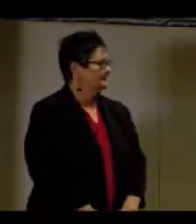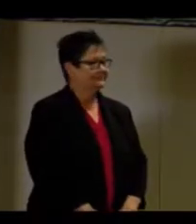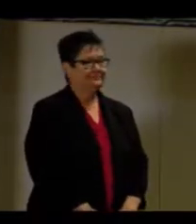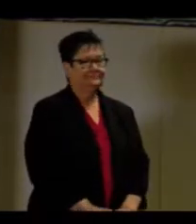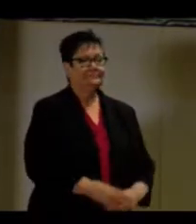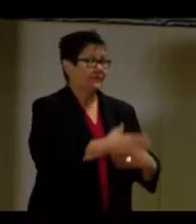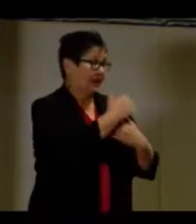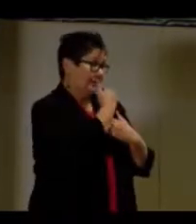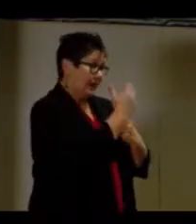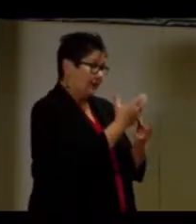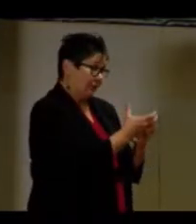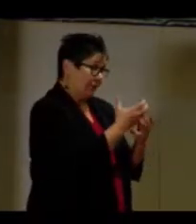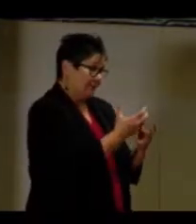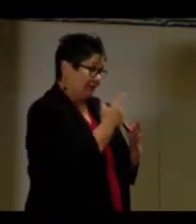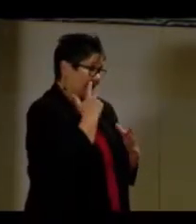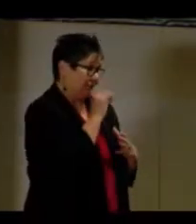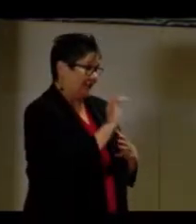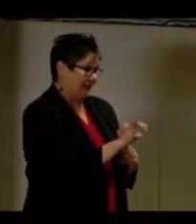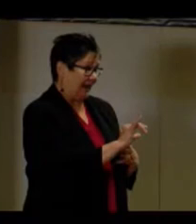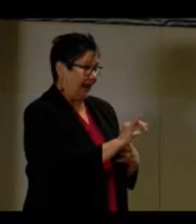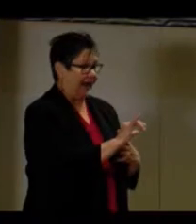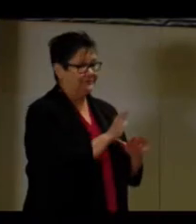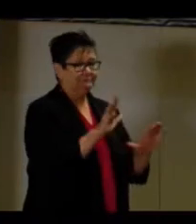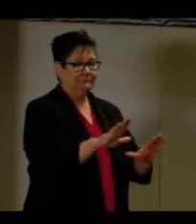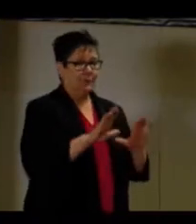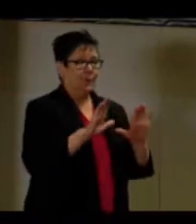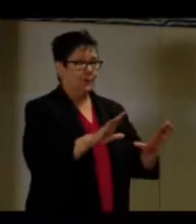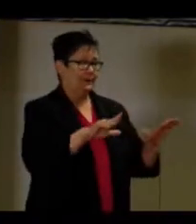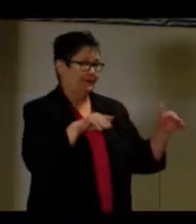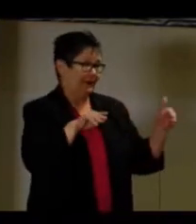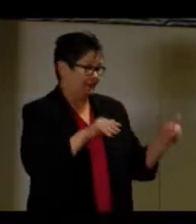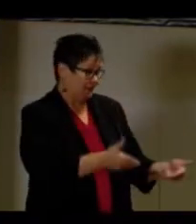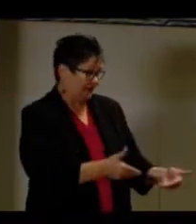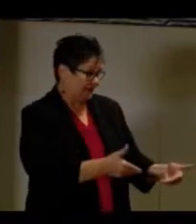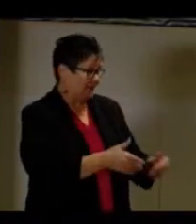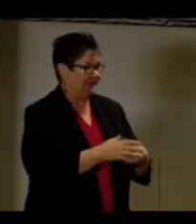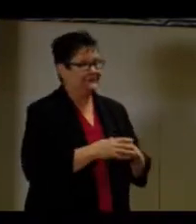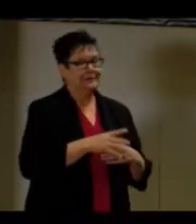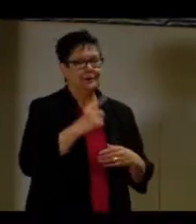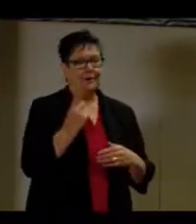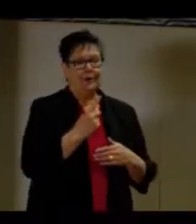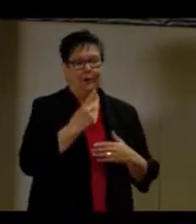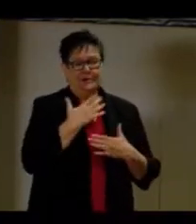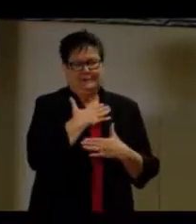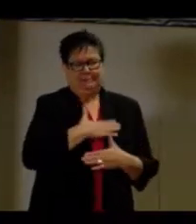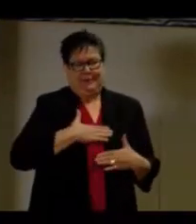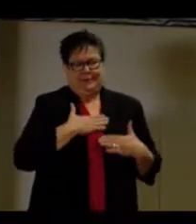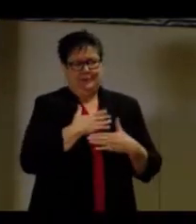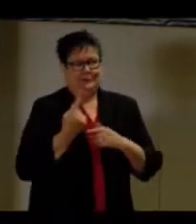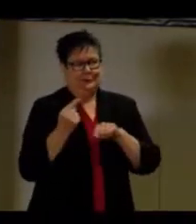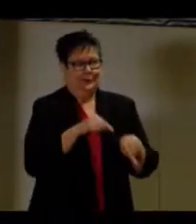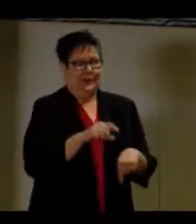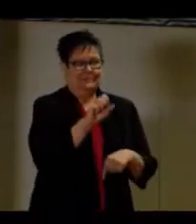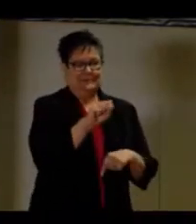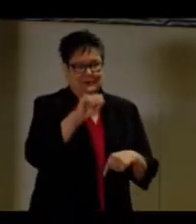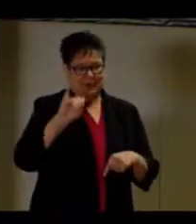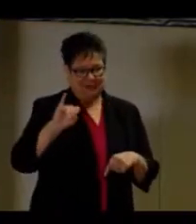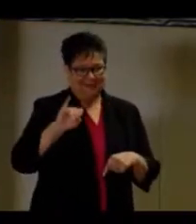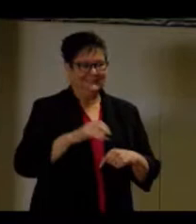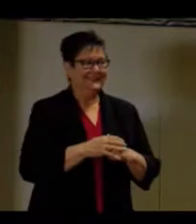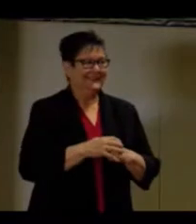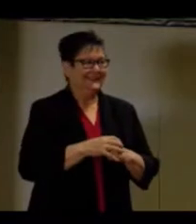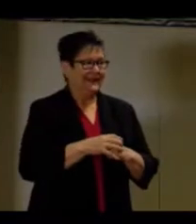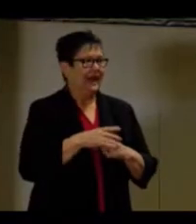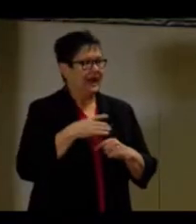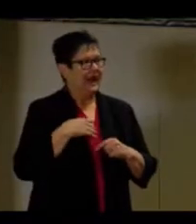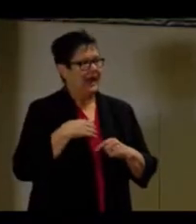Thank you very much, Diane, for that generous introduction. It's always a pleasure to come to the Smithsonian. I spend quite a lot